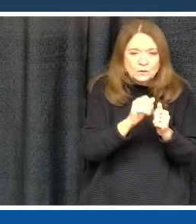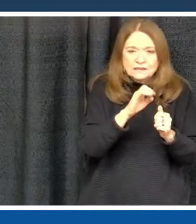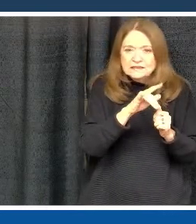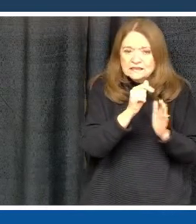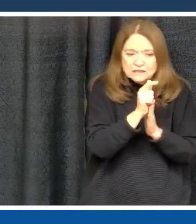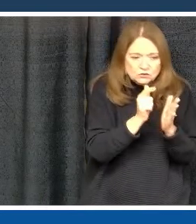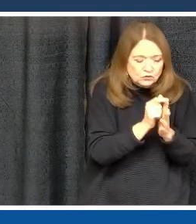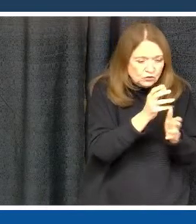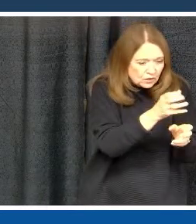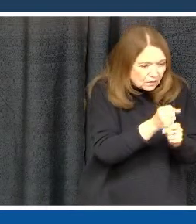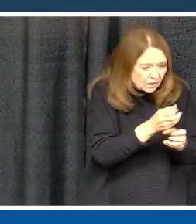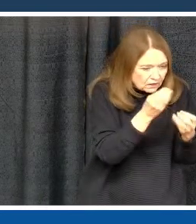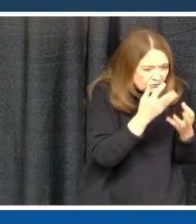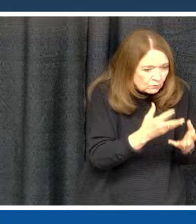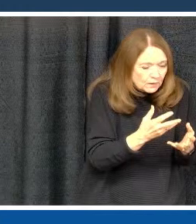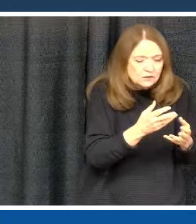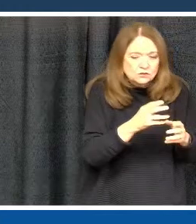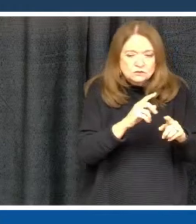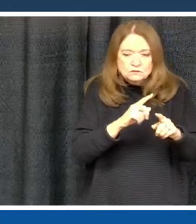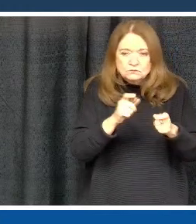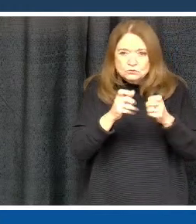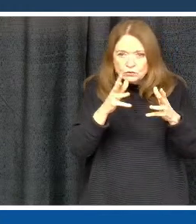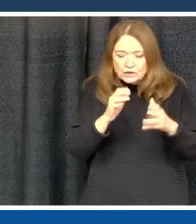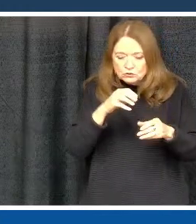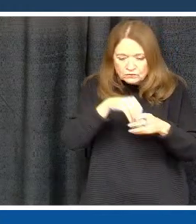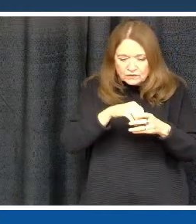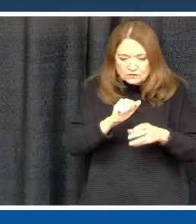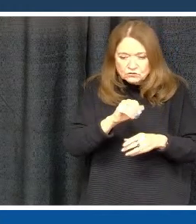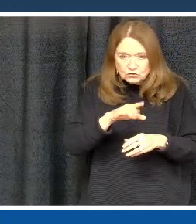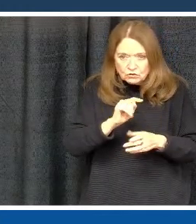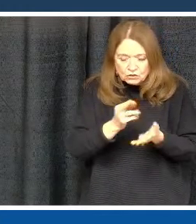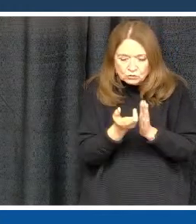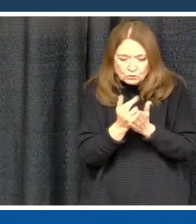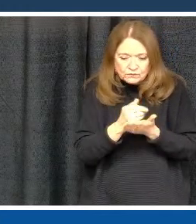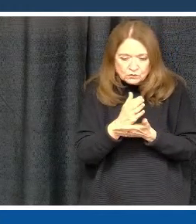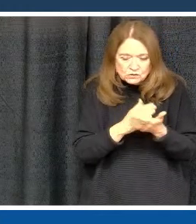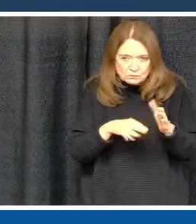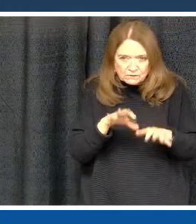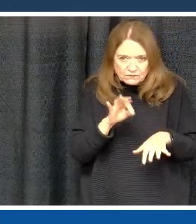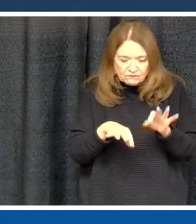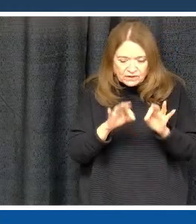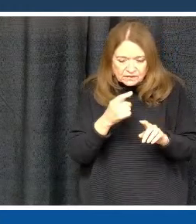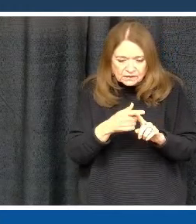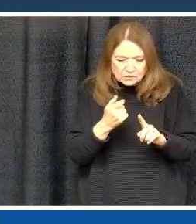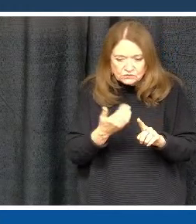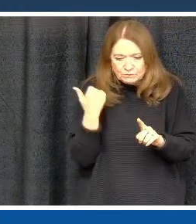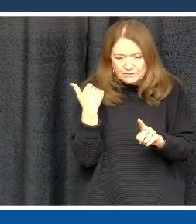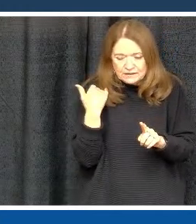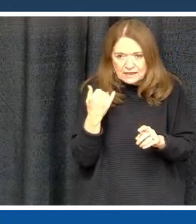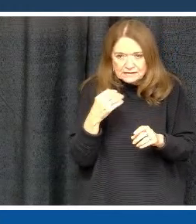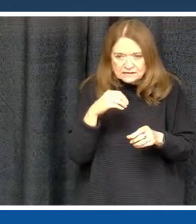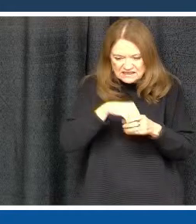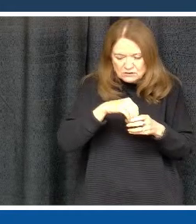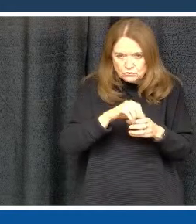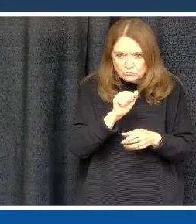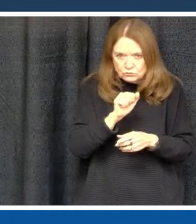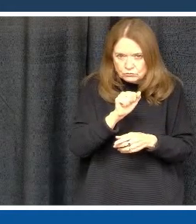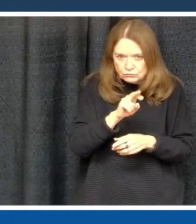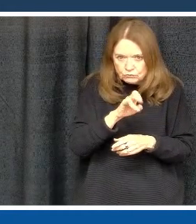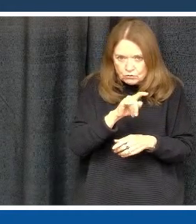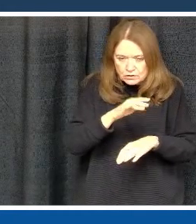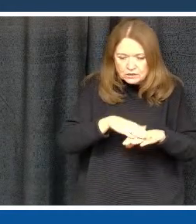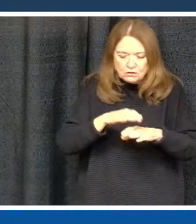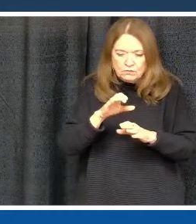got information from him. Our director of internal audit reviewed some of the findings from the last internal audit that was done on the Code of